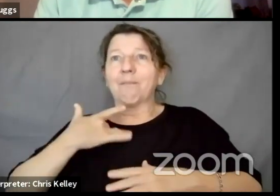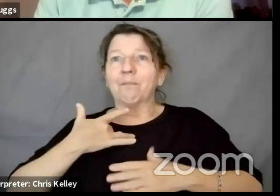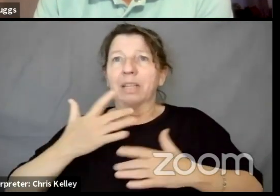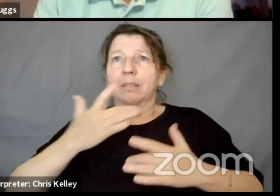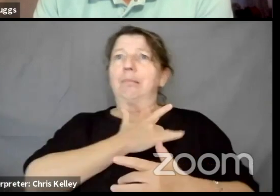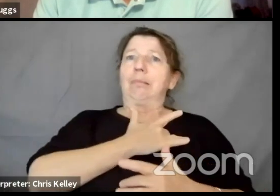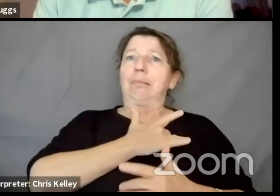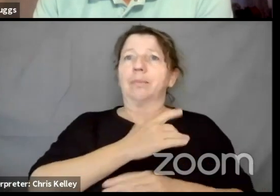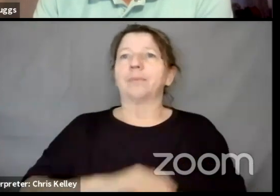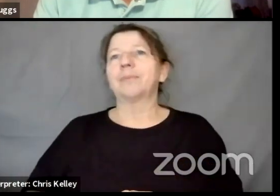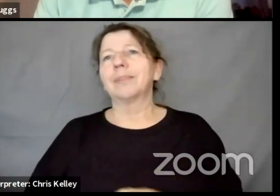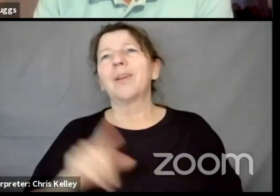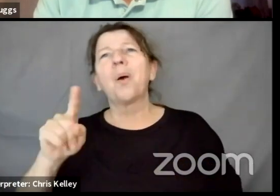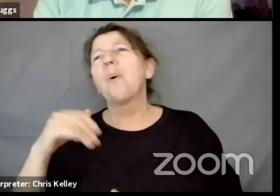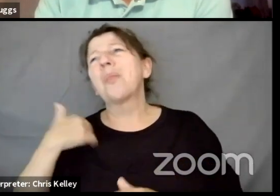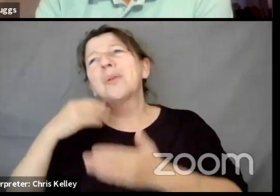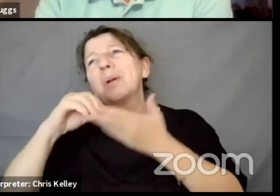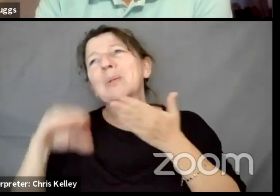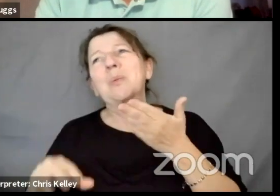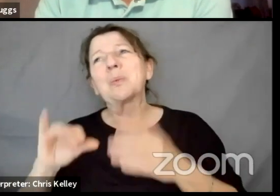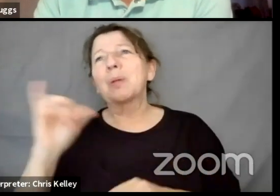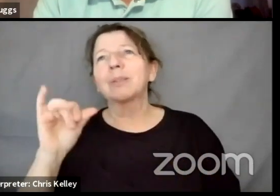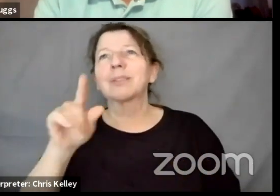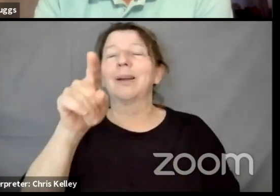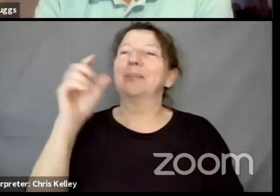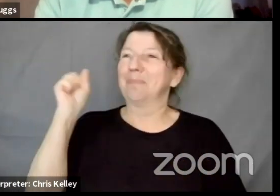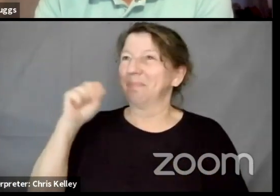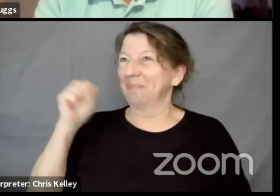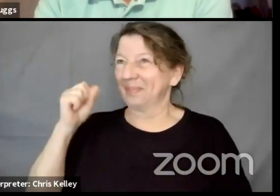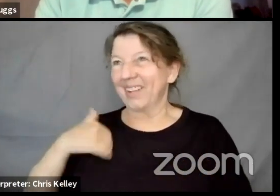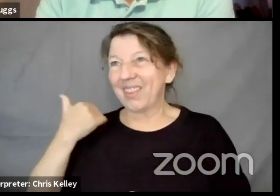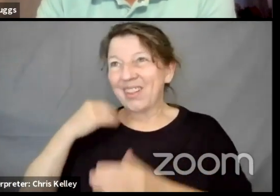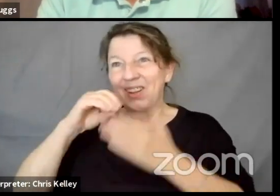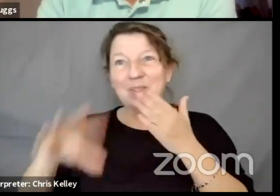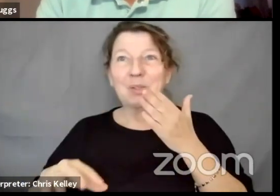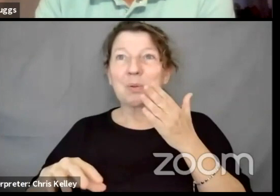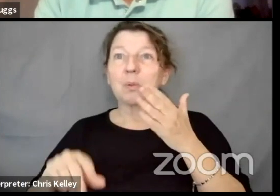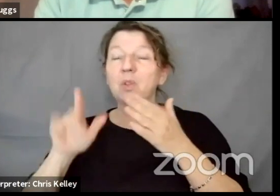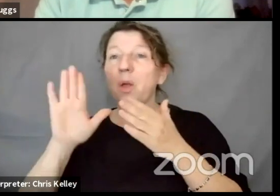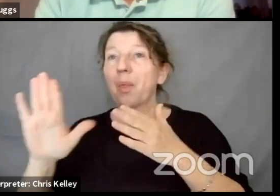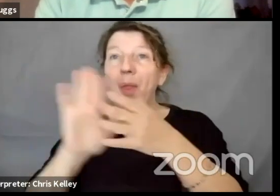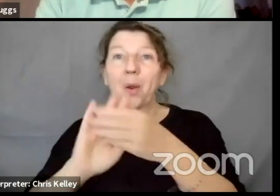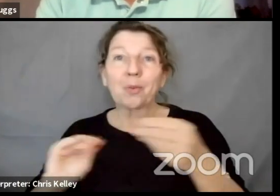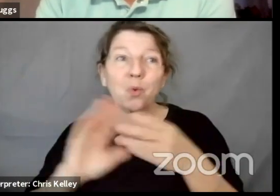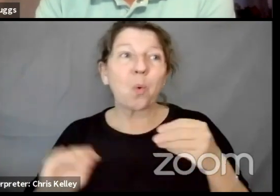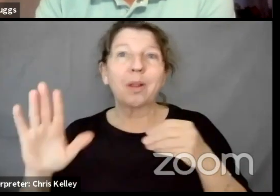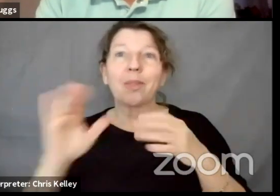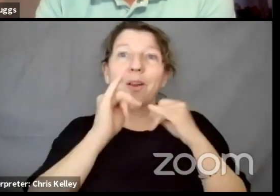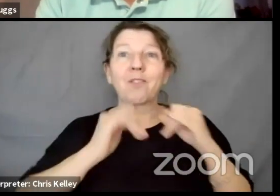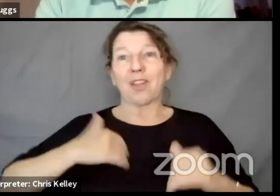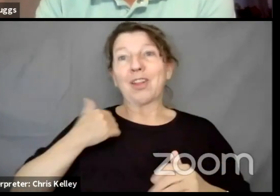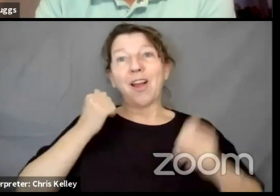Thank you. And those young students too. Oh my goodness, I know. Those stories, the interviews, the young